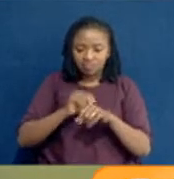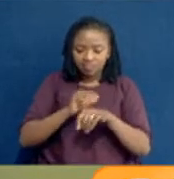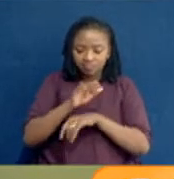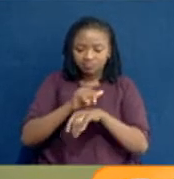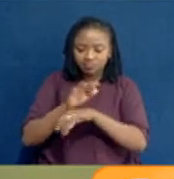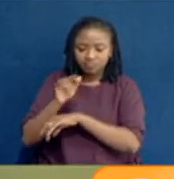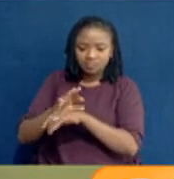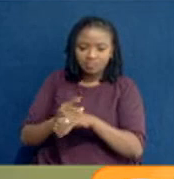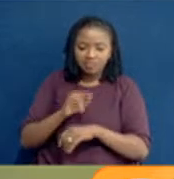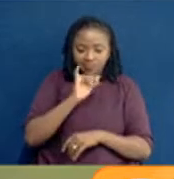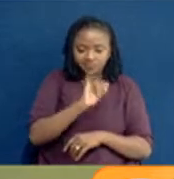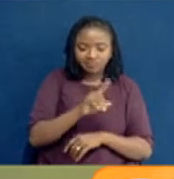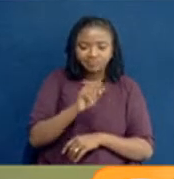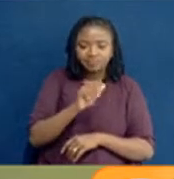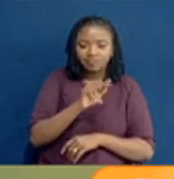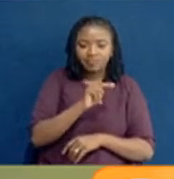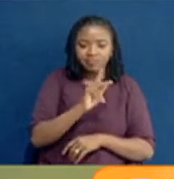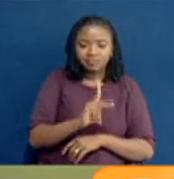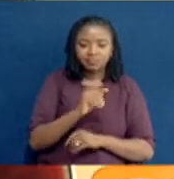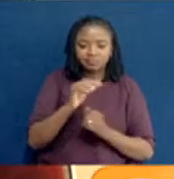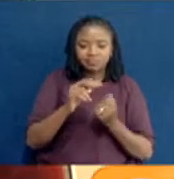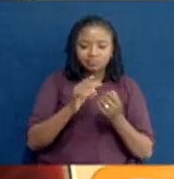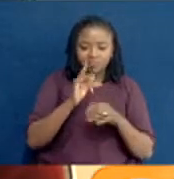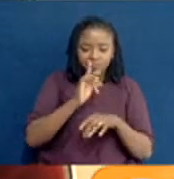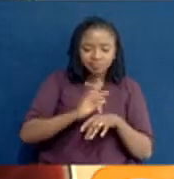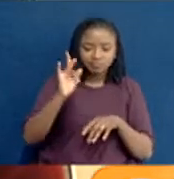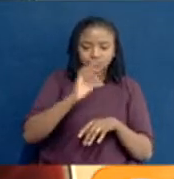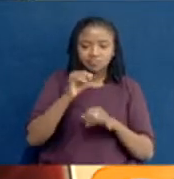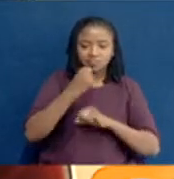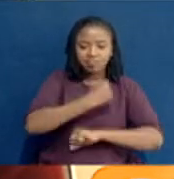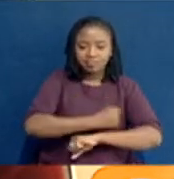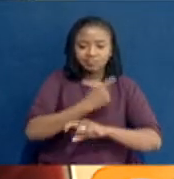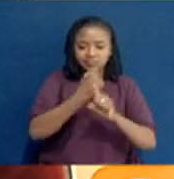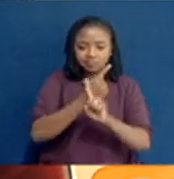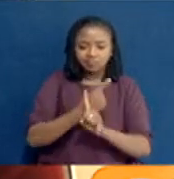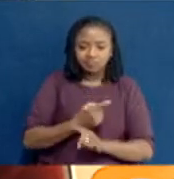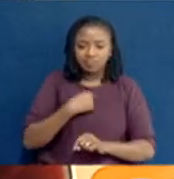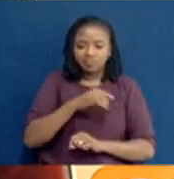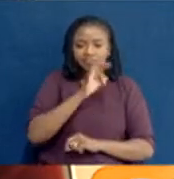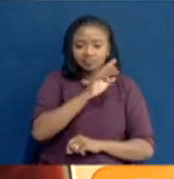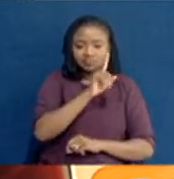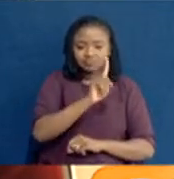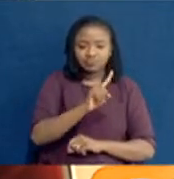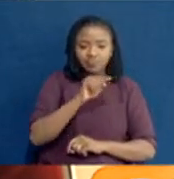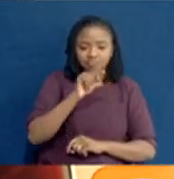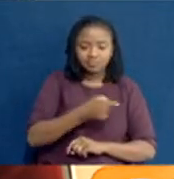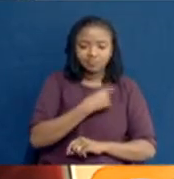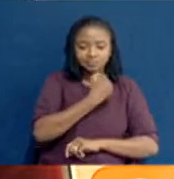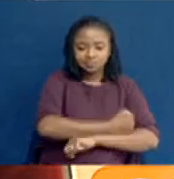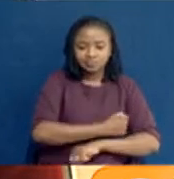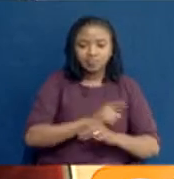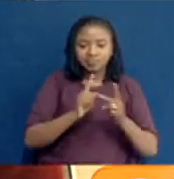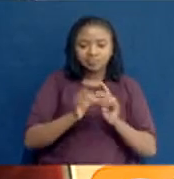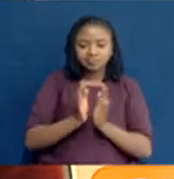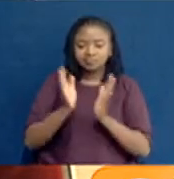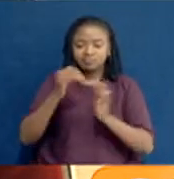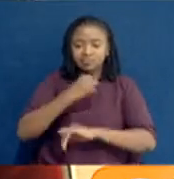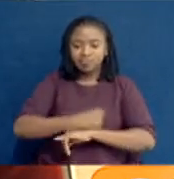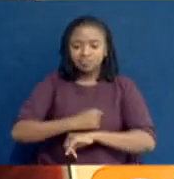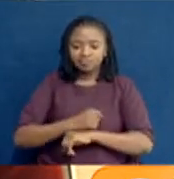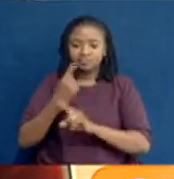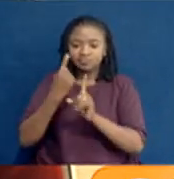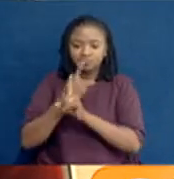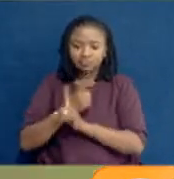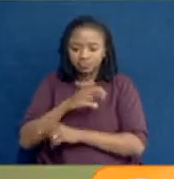have about 131 schools we are tracking. Public schools across 5 different counties. And we've managed